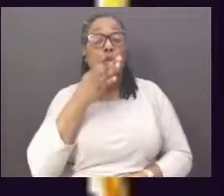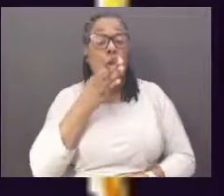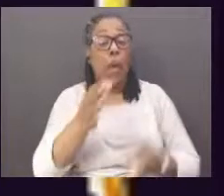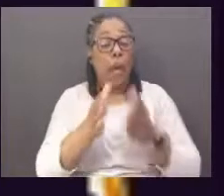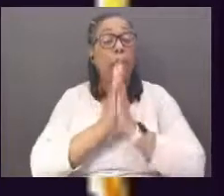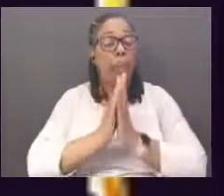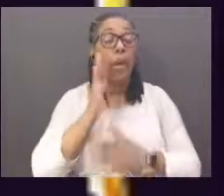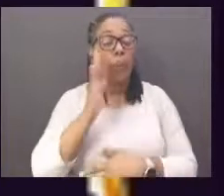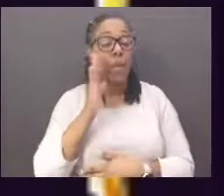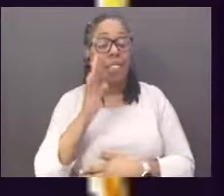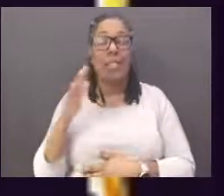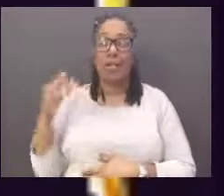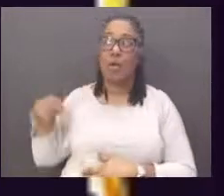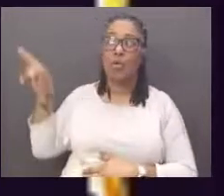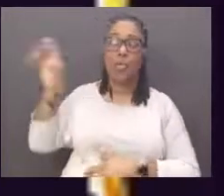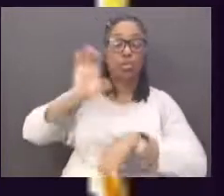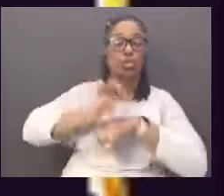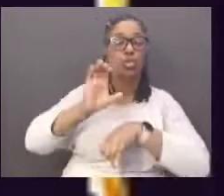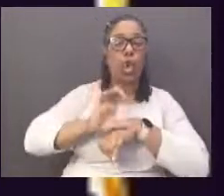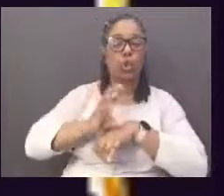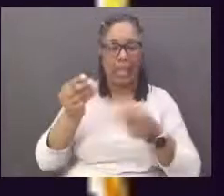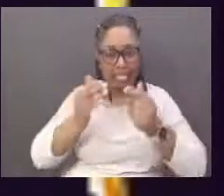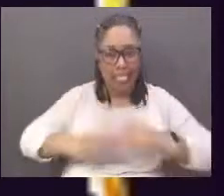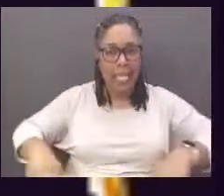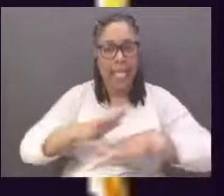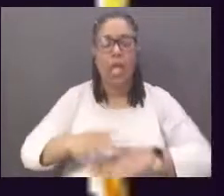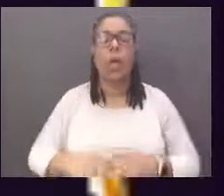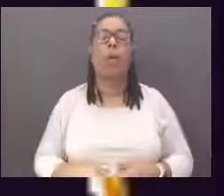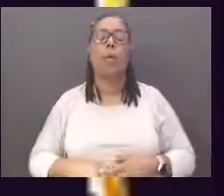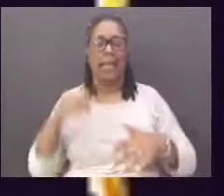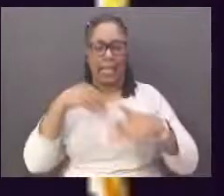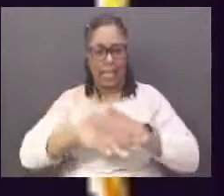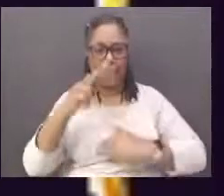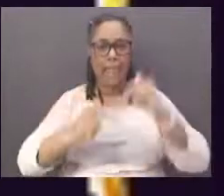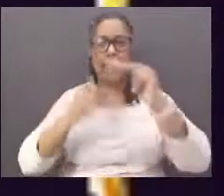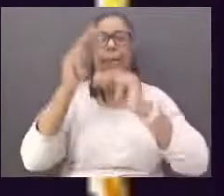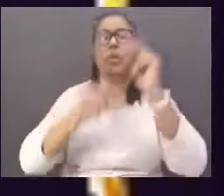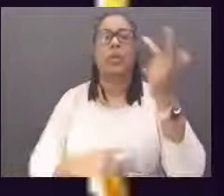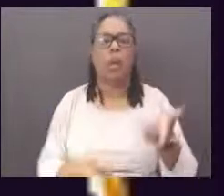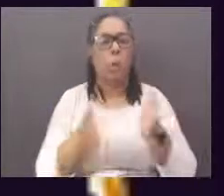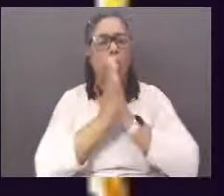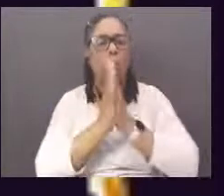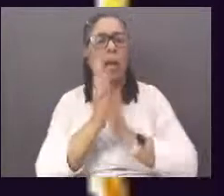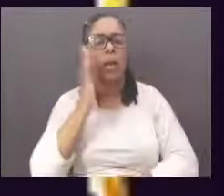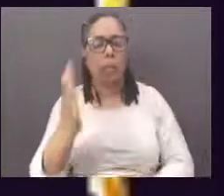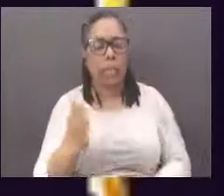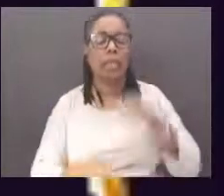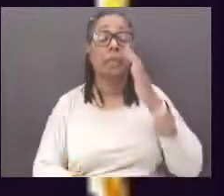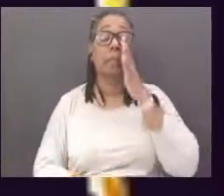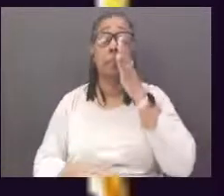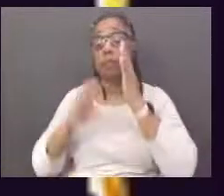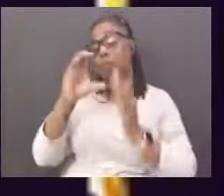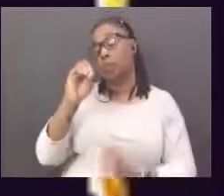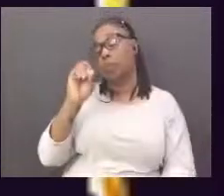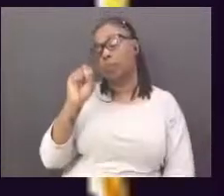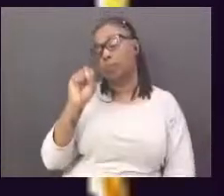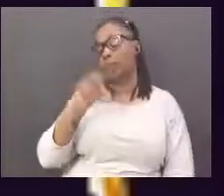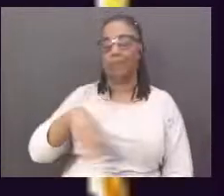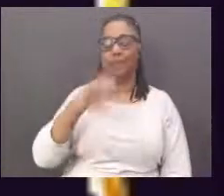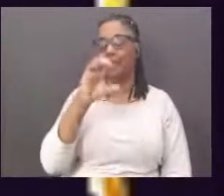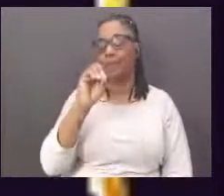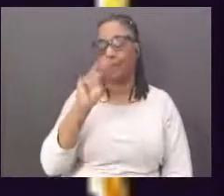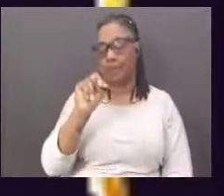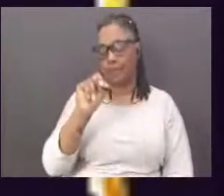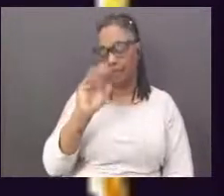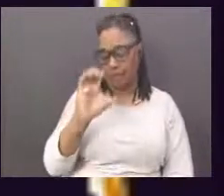premises of First Baptist and inside the sanctuary in the Bradley building. We're going to consecrate these grounds because we're doing a new